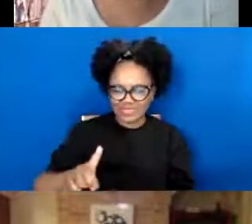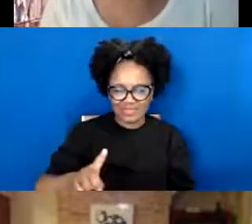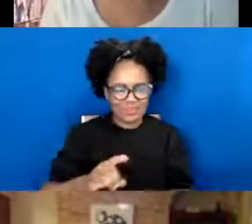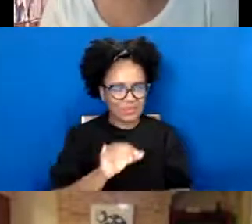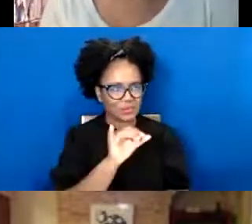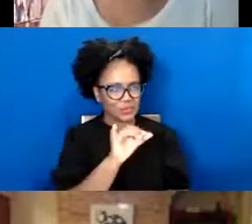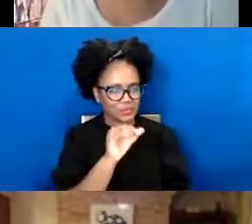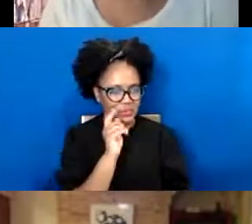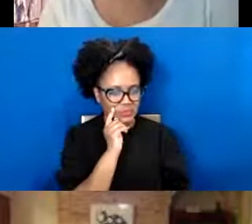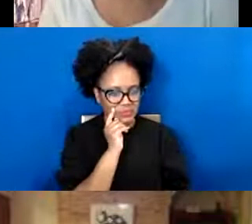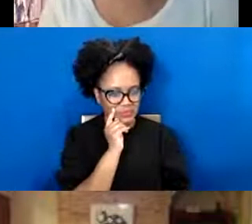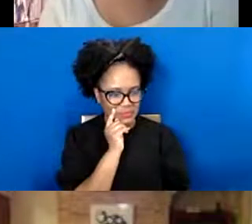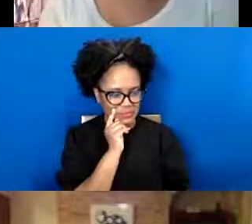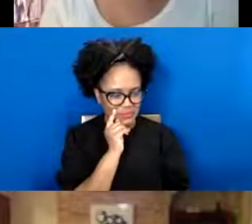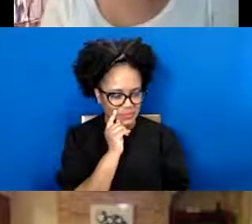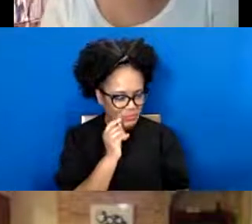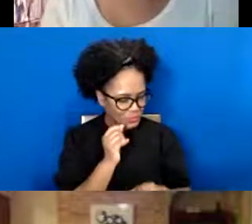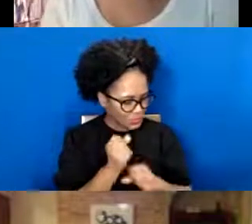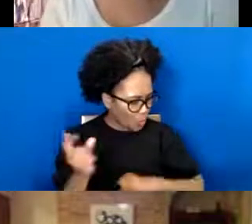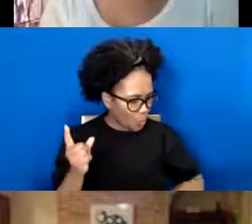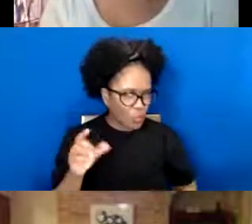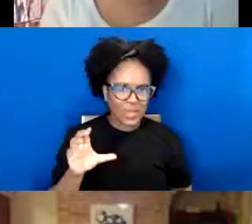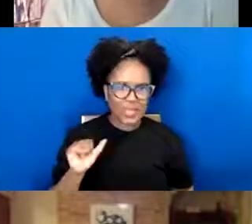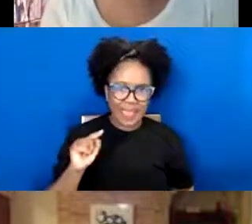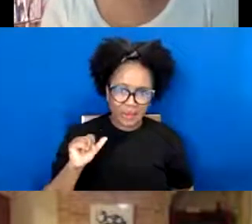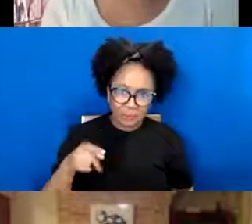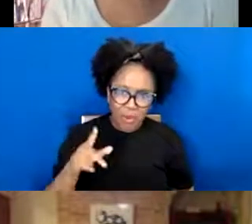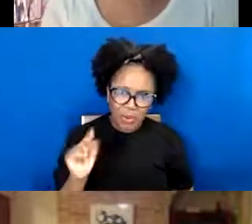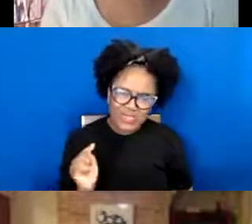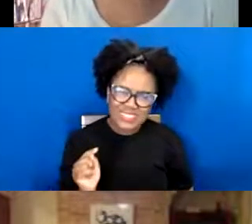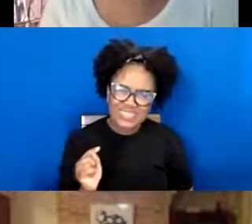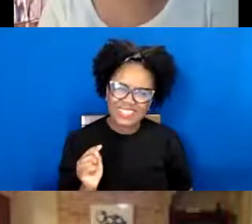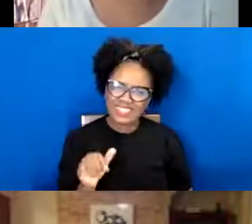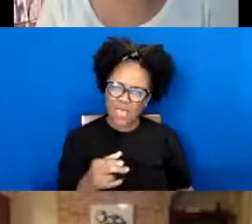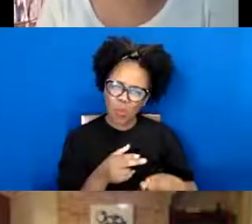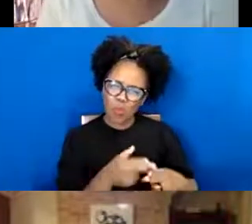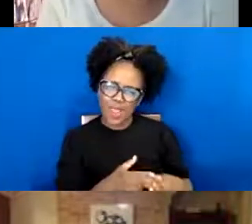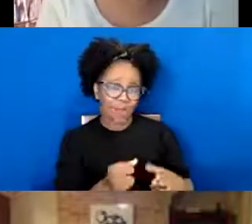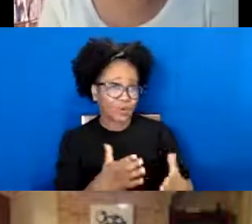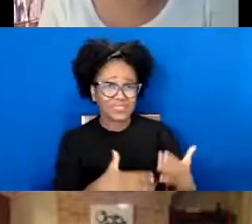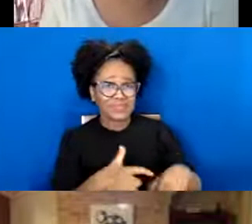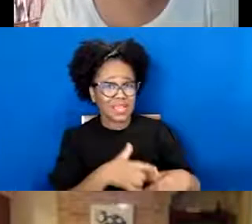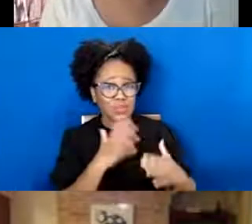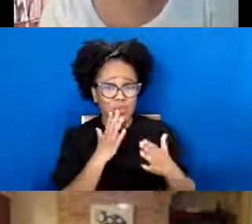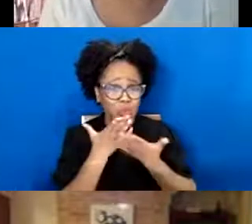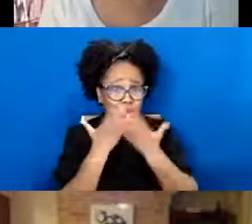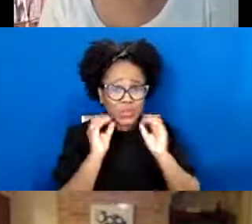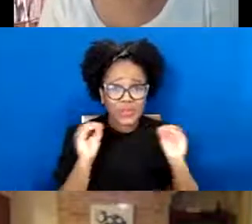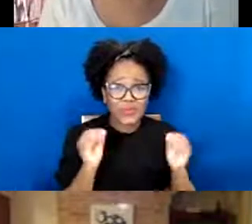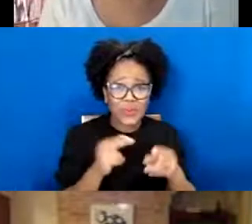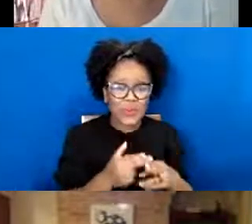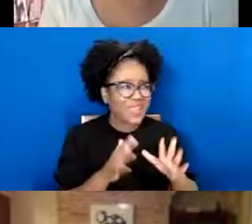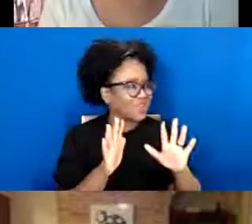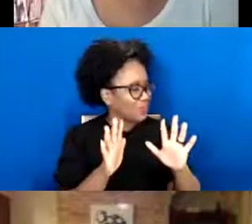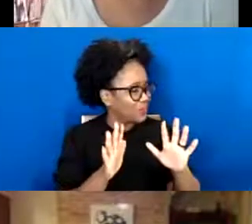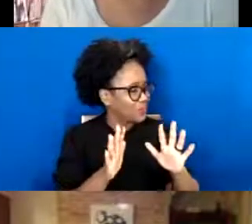also floating, like a lack of weight, a lack of gravity. Yeah. Can you talk a bit about that? Well, I have, you know, I don't